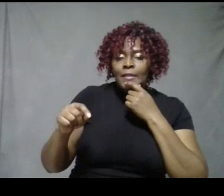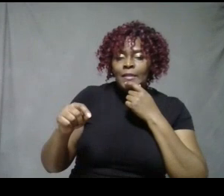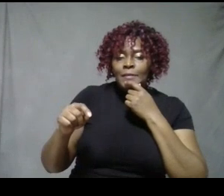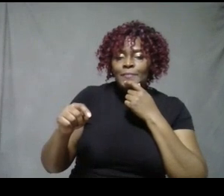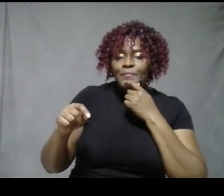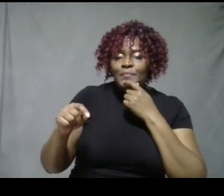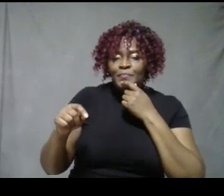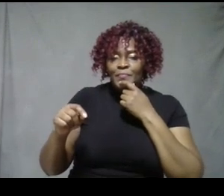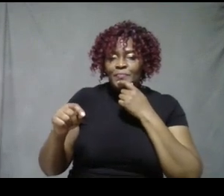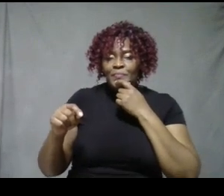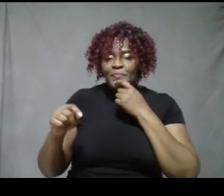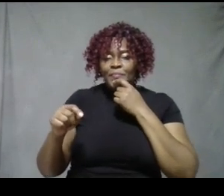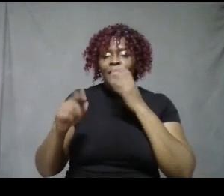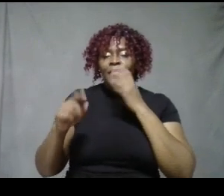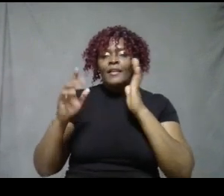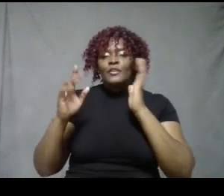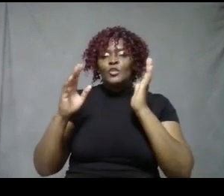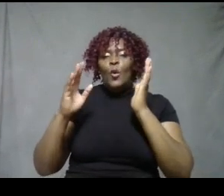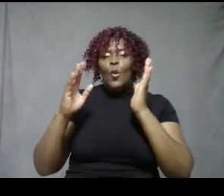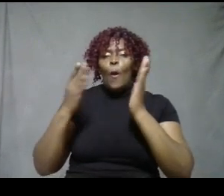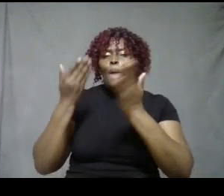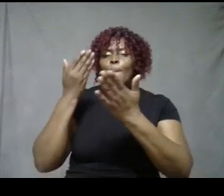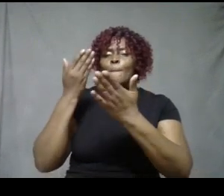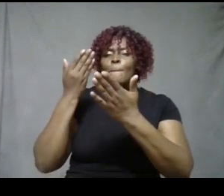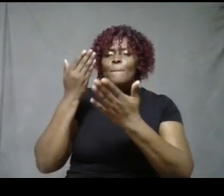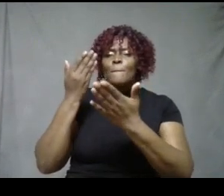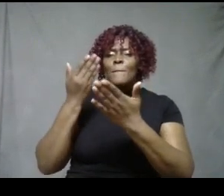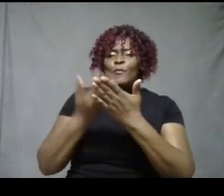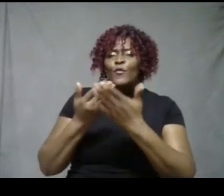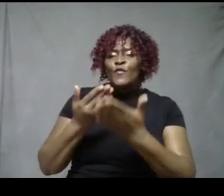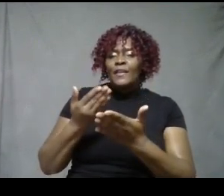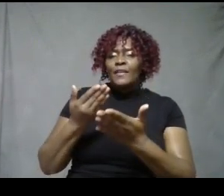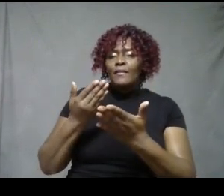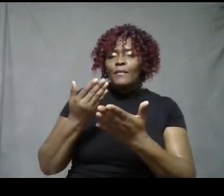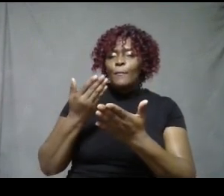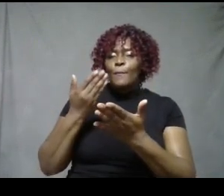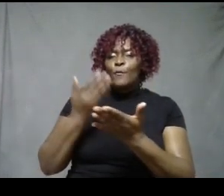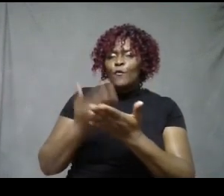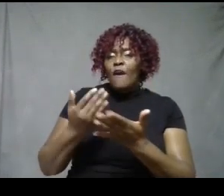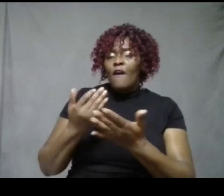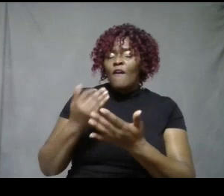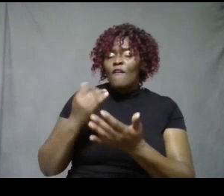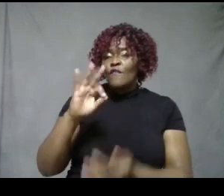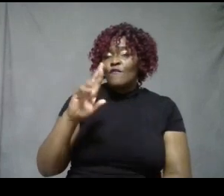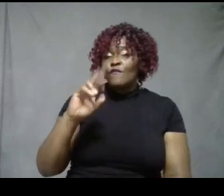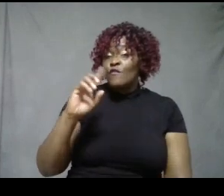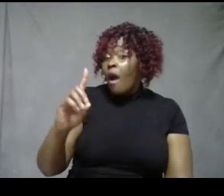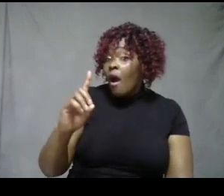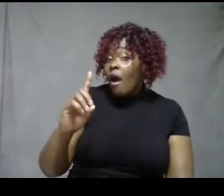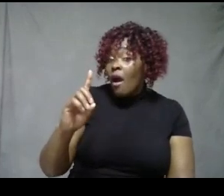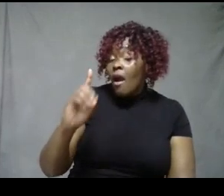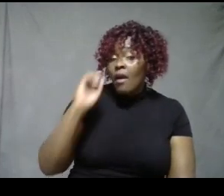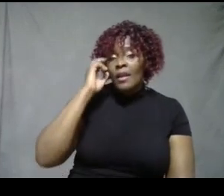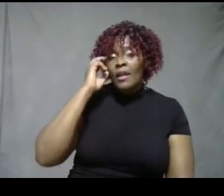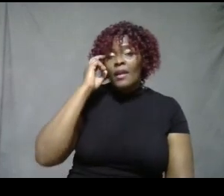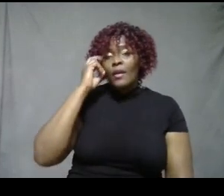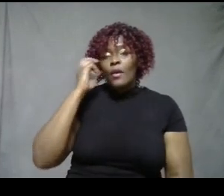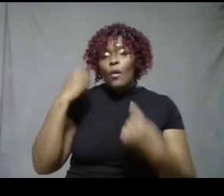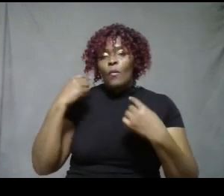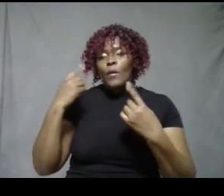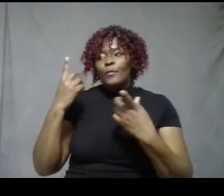there was fraud in entering into this development agreement, it would be very difficult to get that land